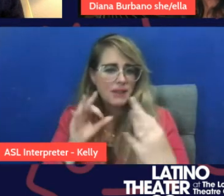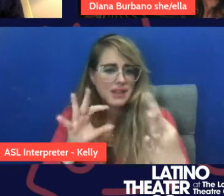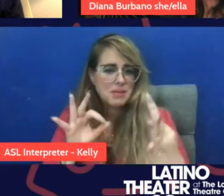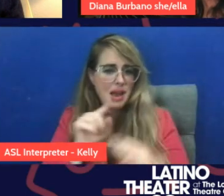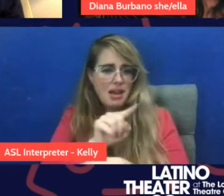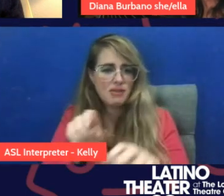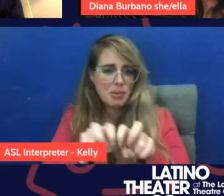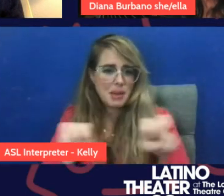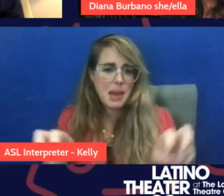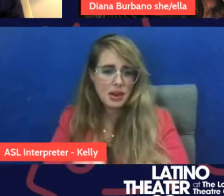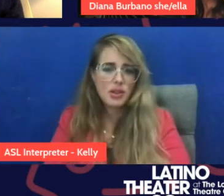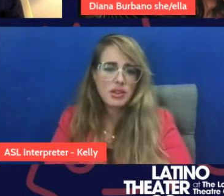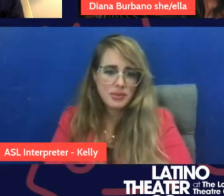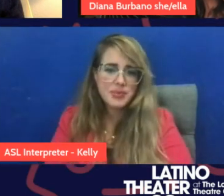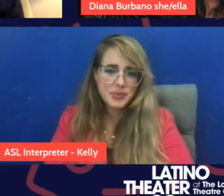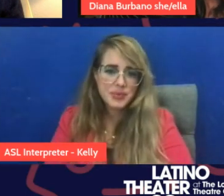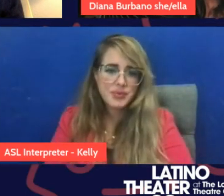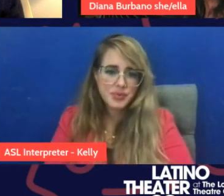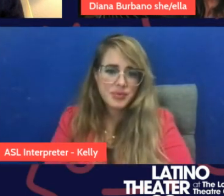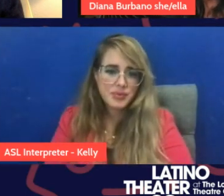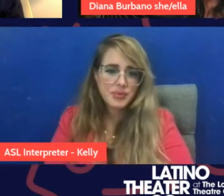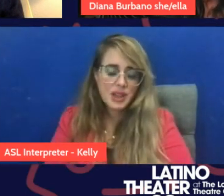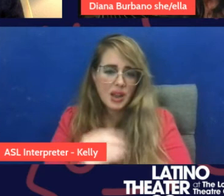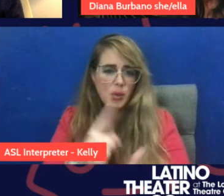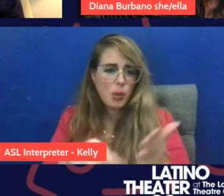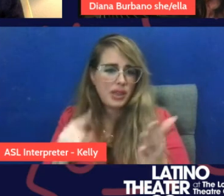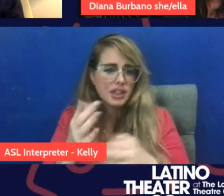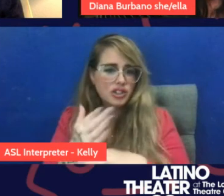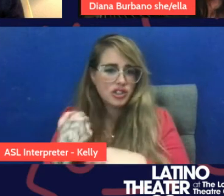panel and what they've shared.